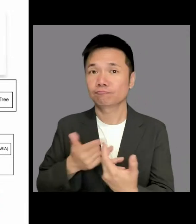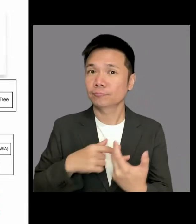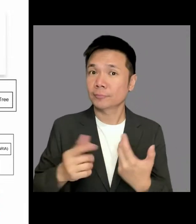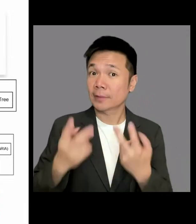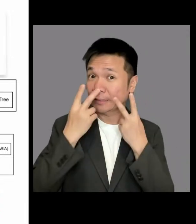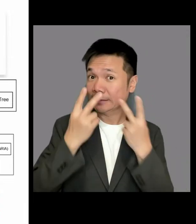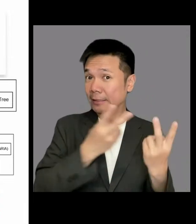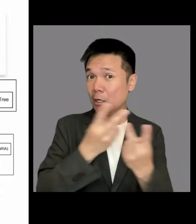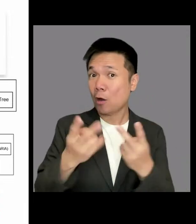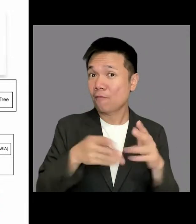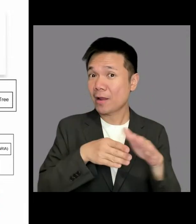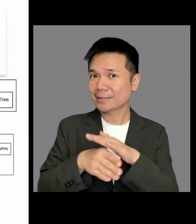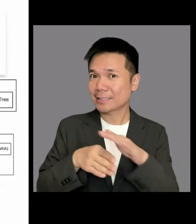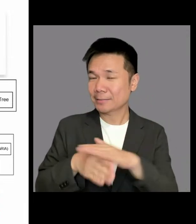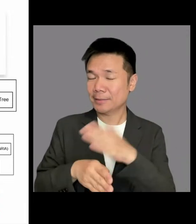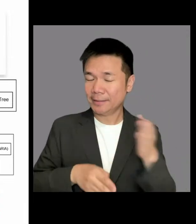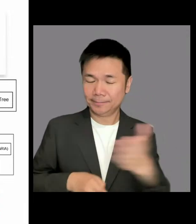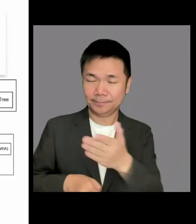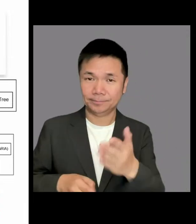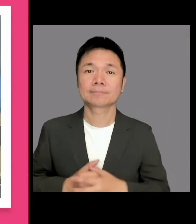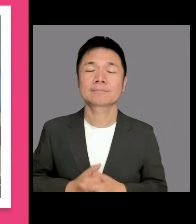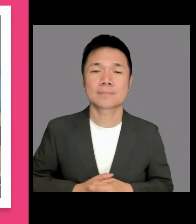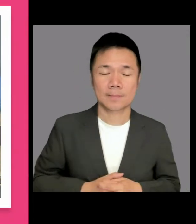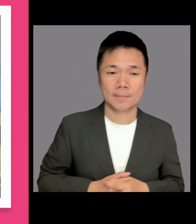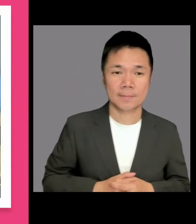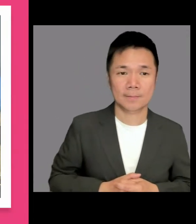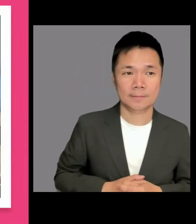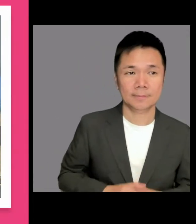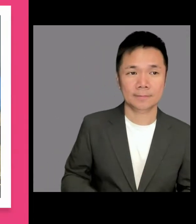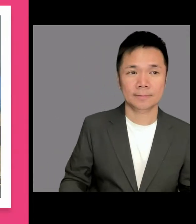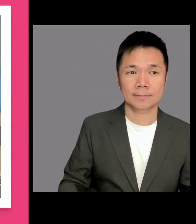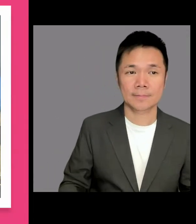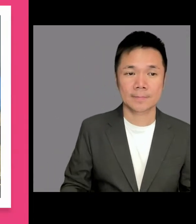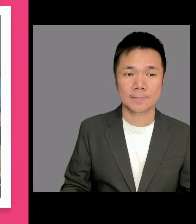the accessibility tree with DevTools.